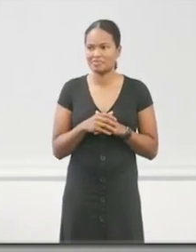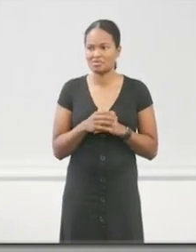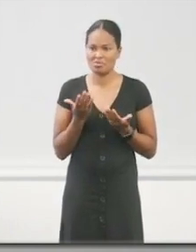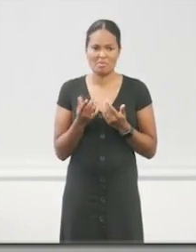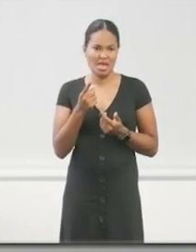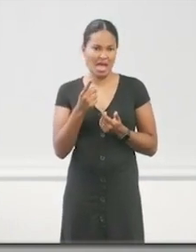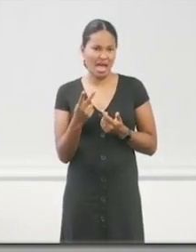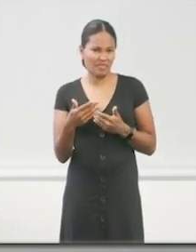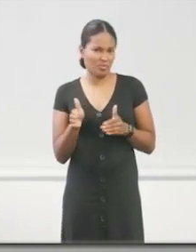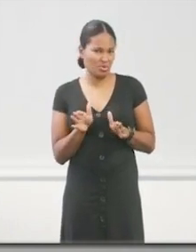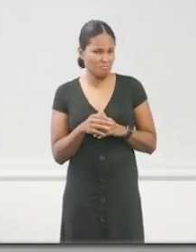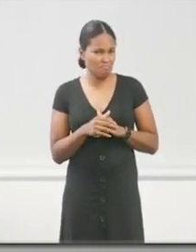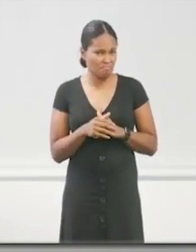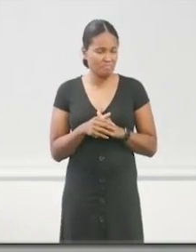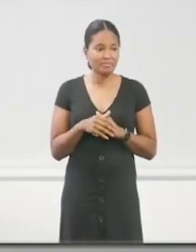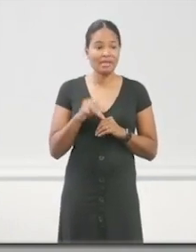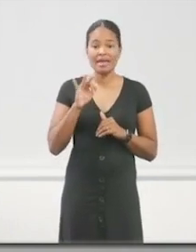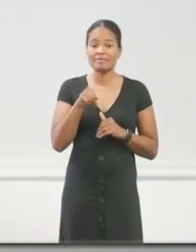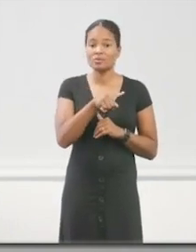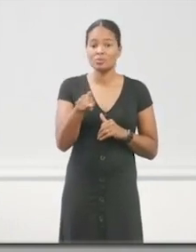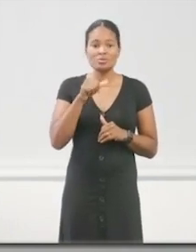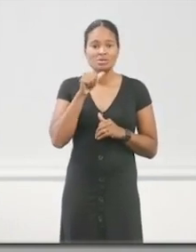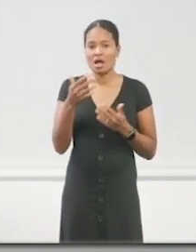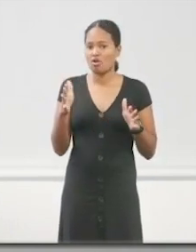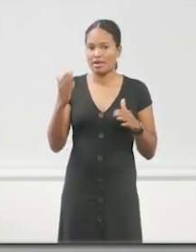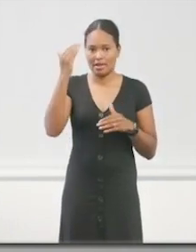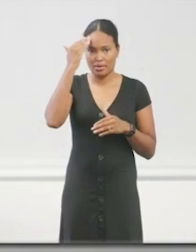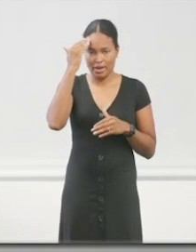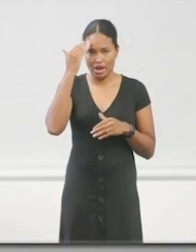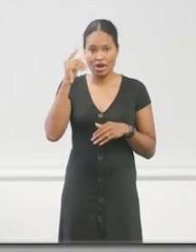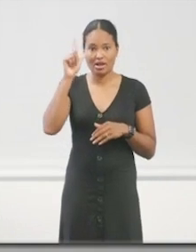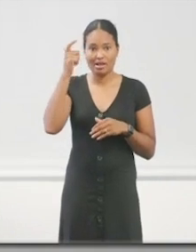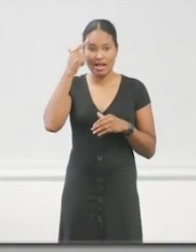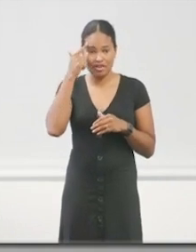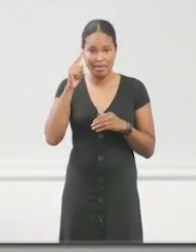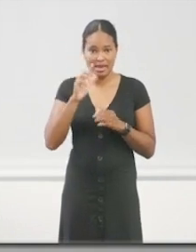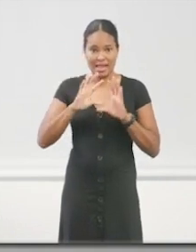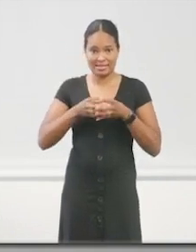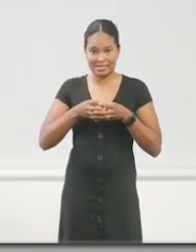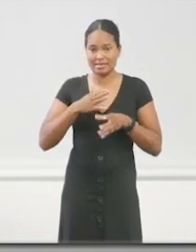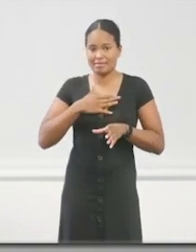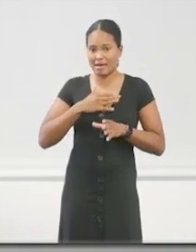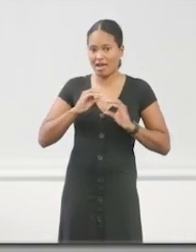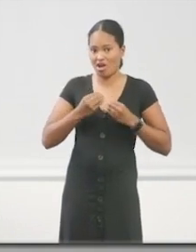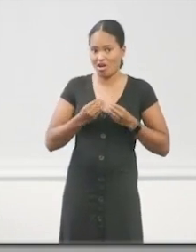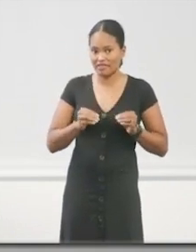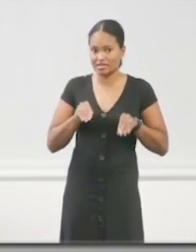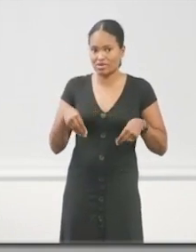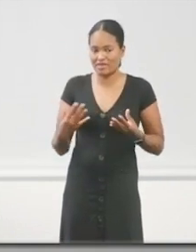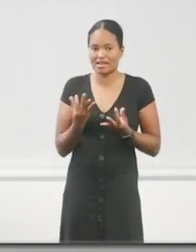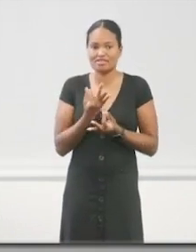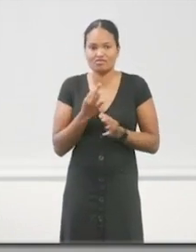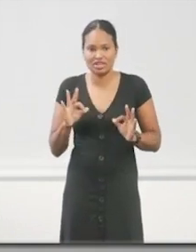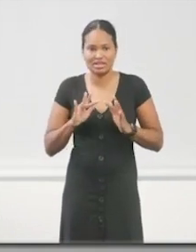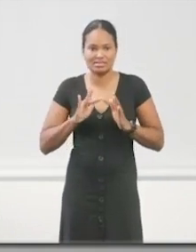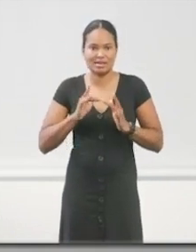room. So if you aren't already aware, as a government entity, my office provides also free cybersecurity tools and capabilities to all